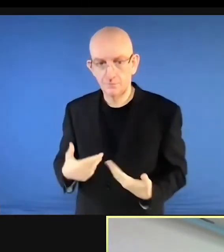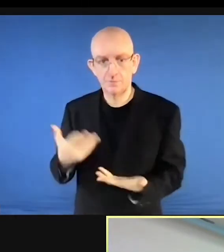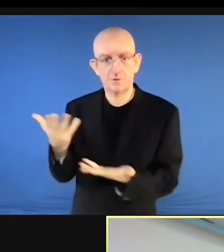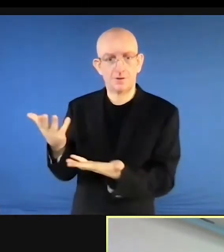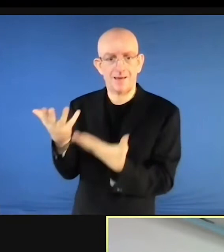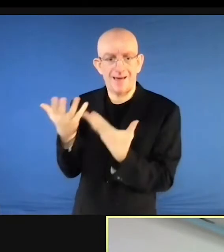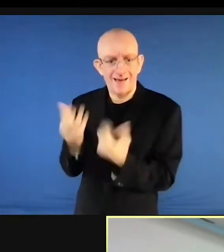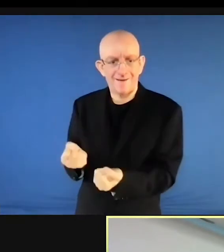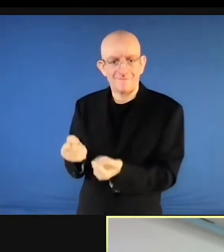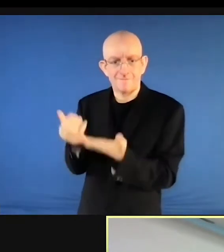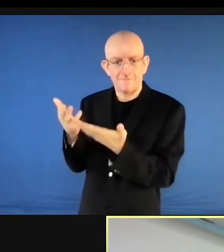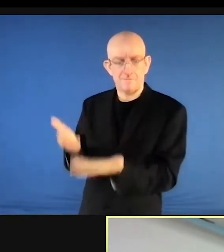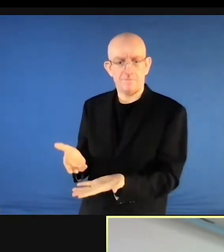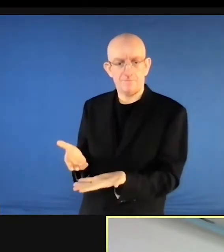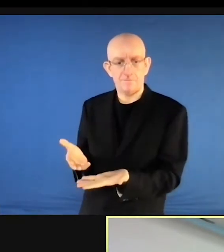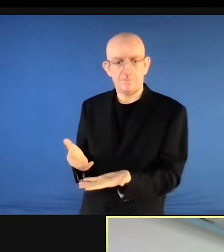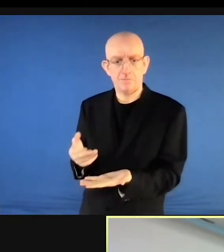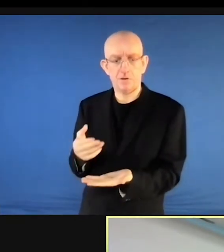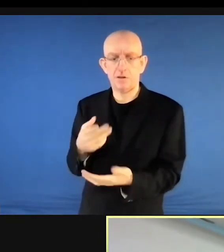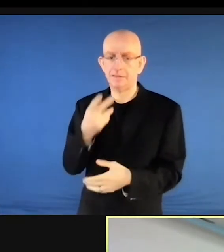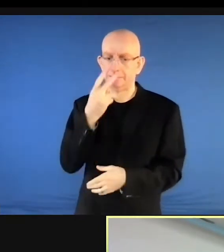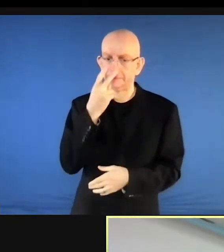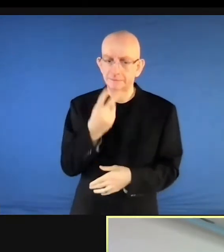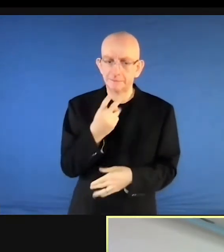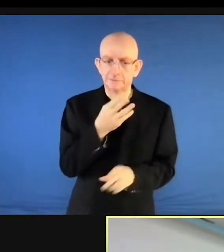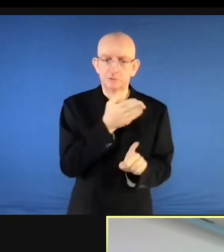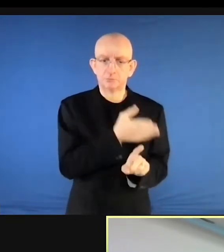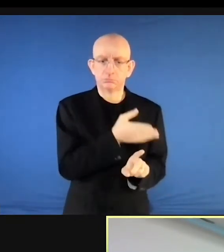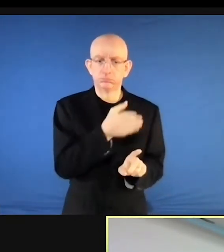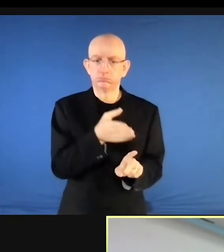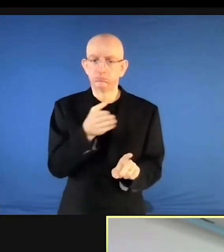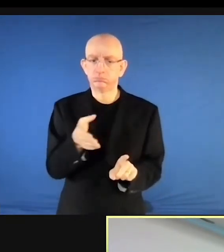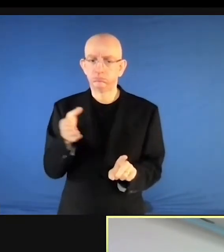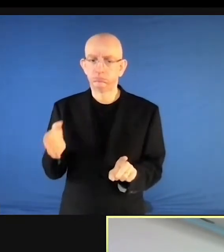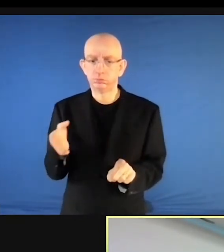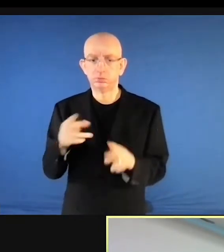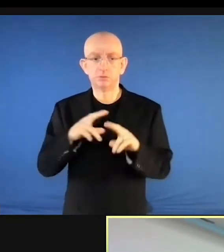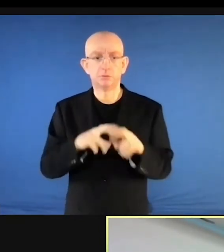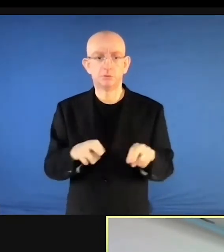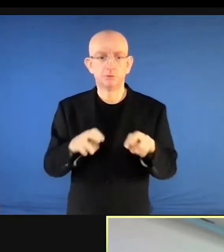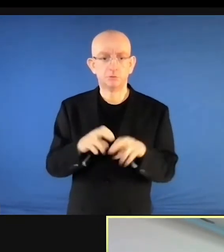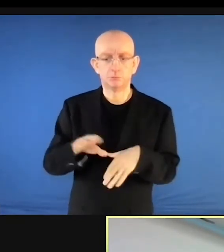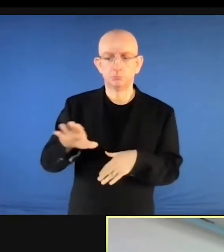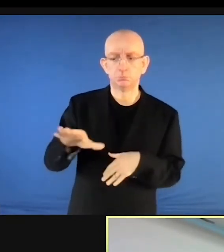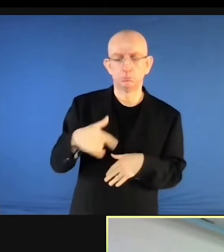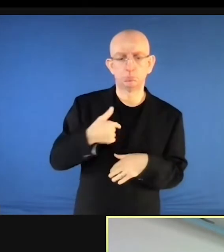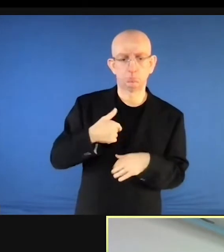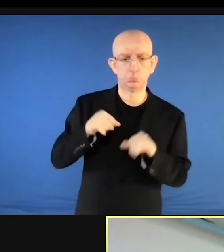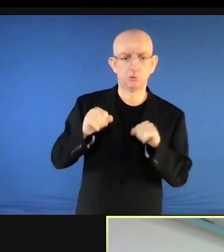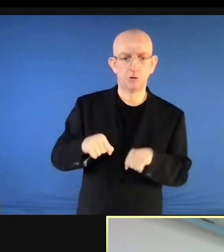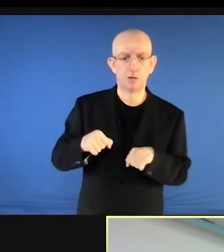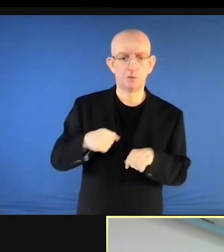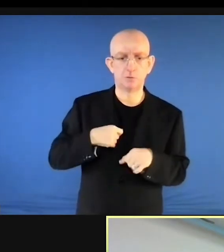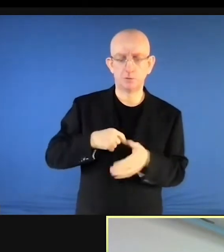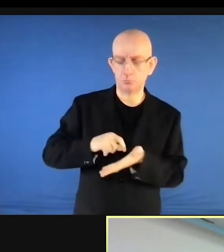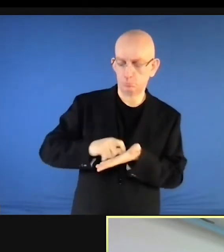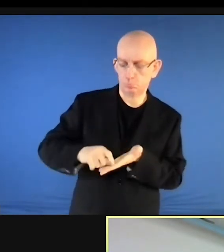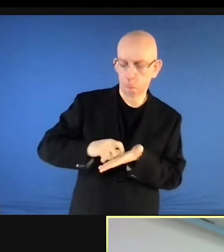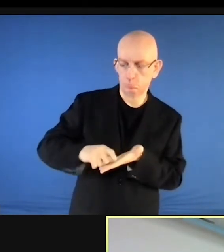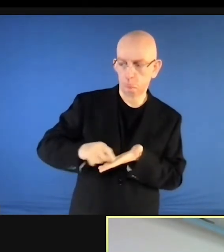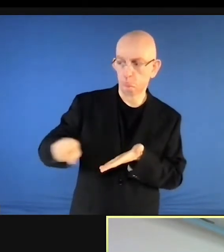refugee of a paper which is published or which is presented. So these are these 2 points that I wanted